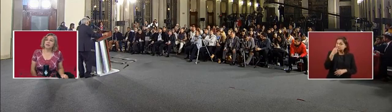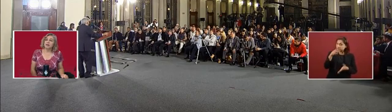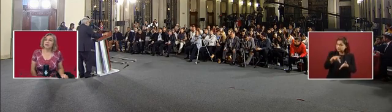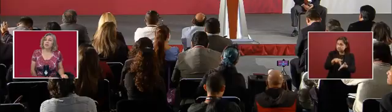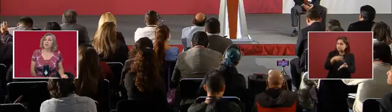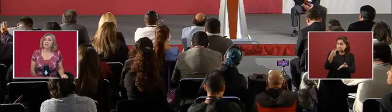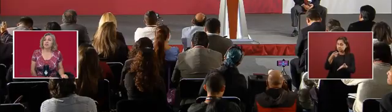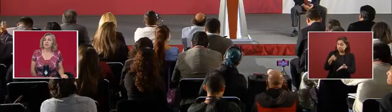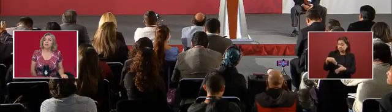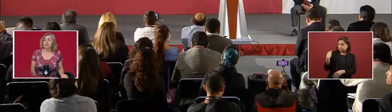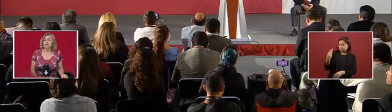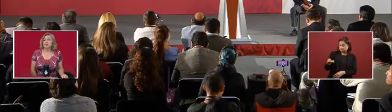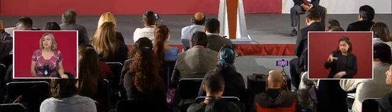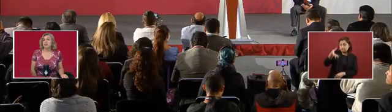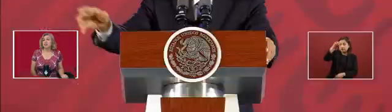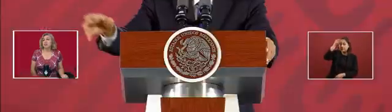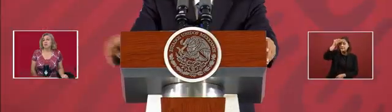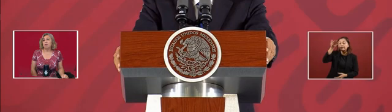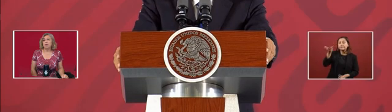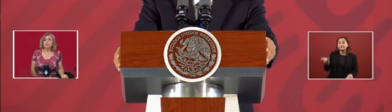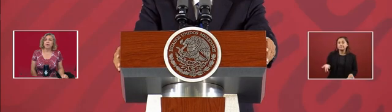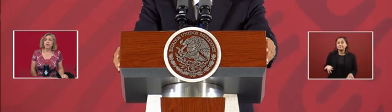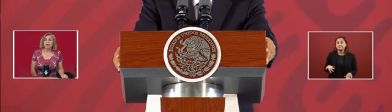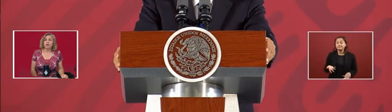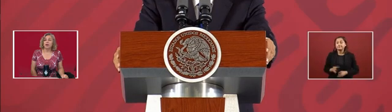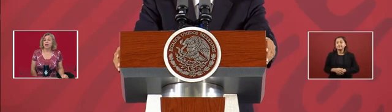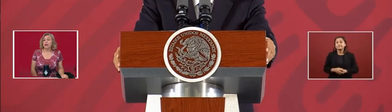It's an opinion, my personal opinion.